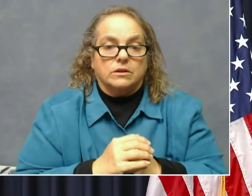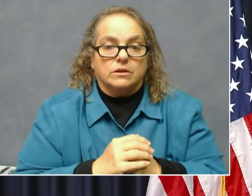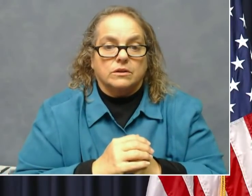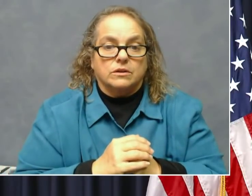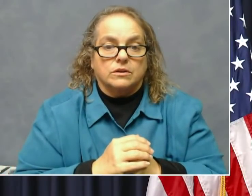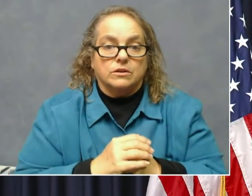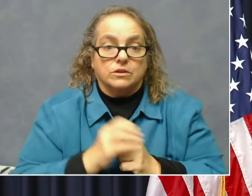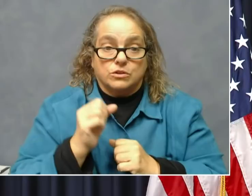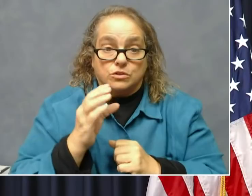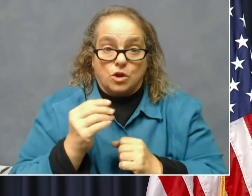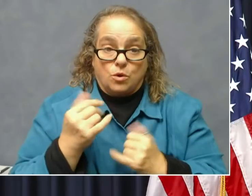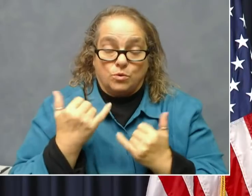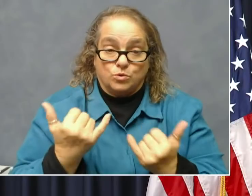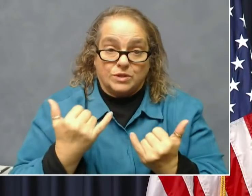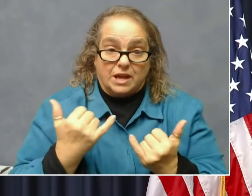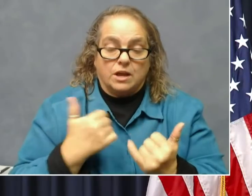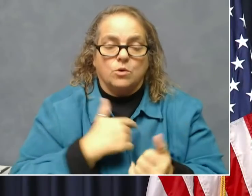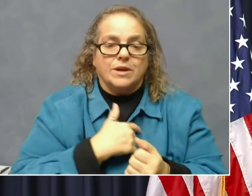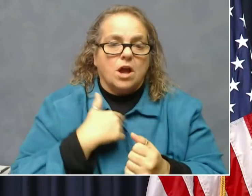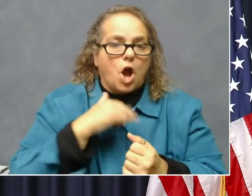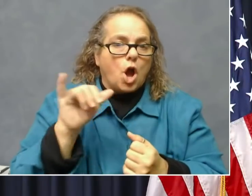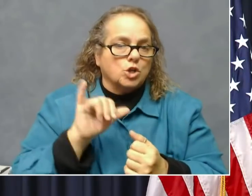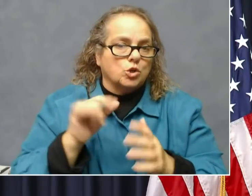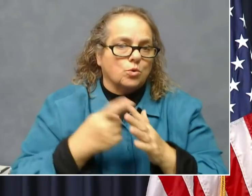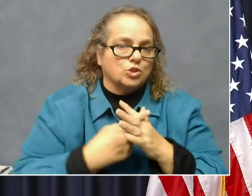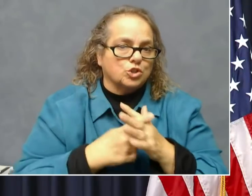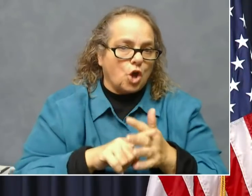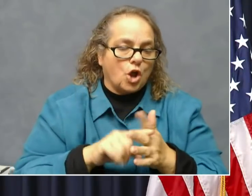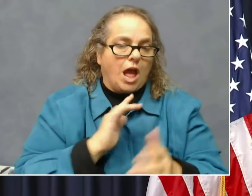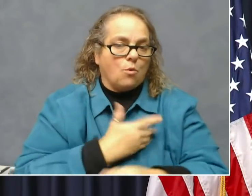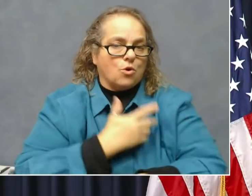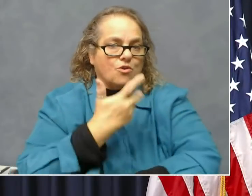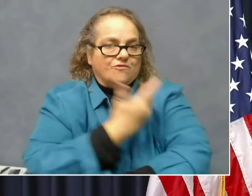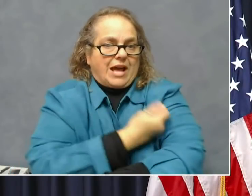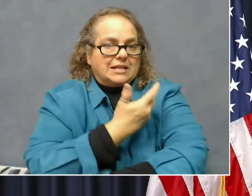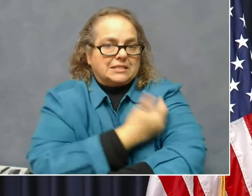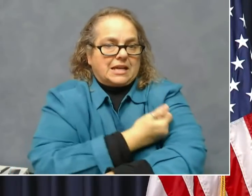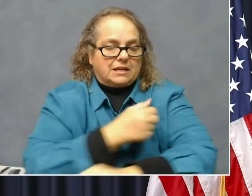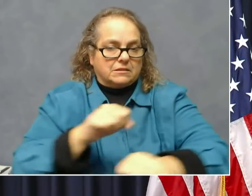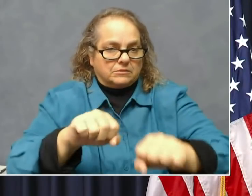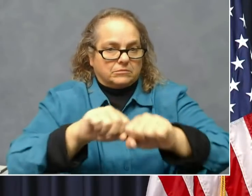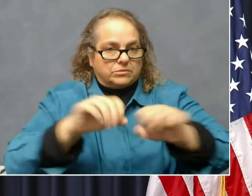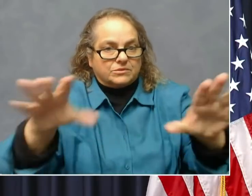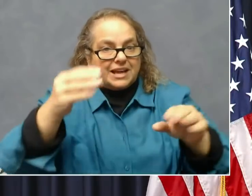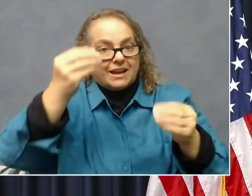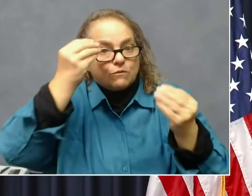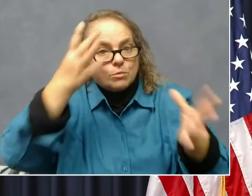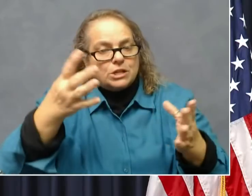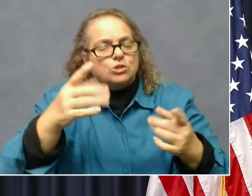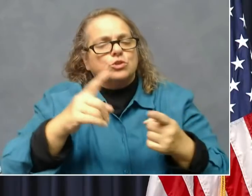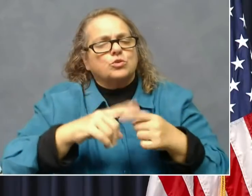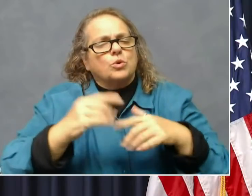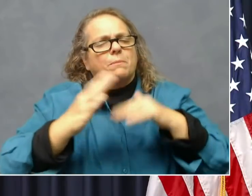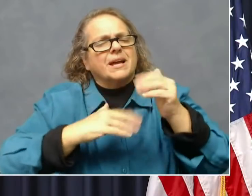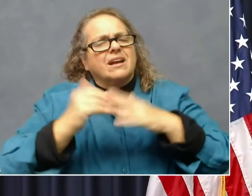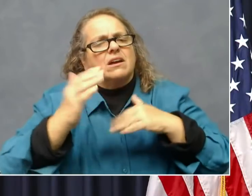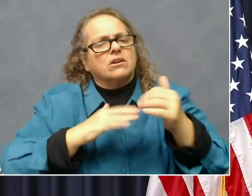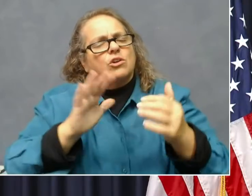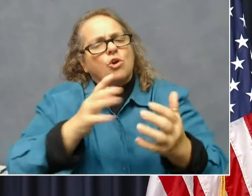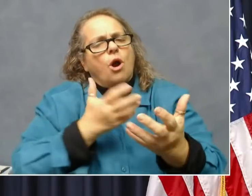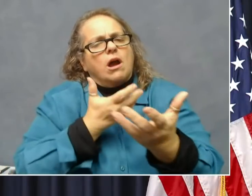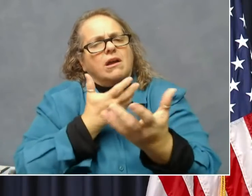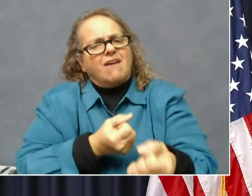vaccine campaign so that we can provide information to Kentuckians and build their confidence in these